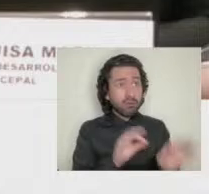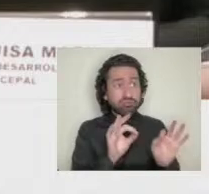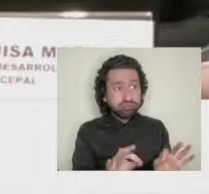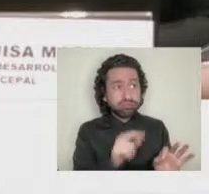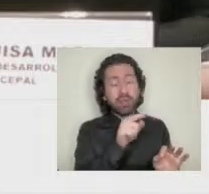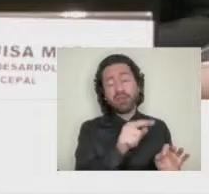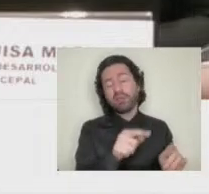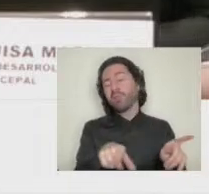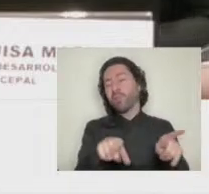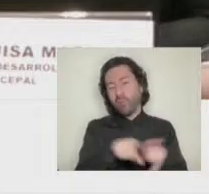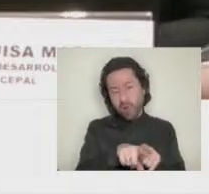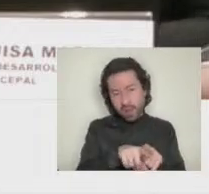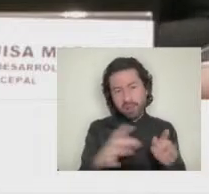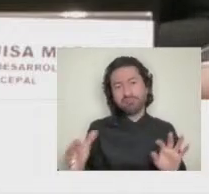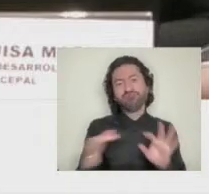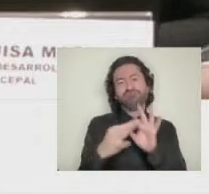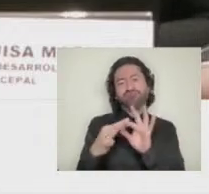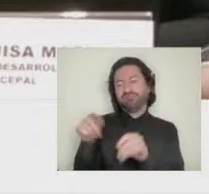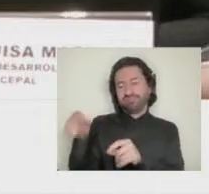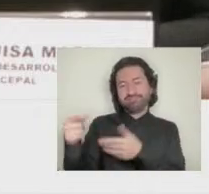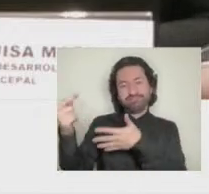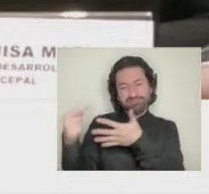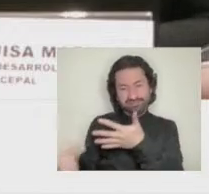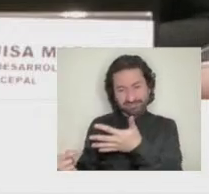quality health care is